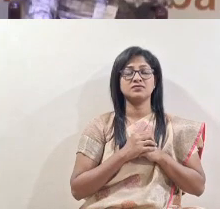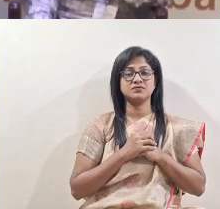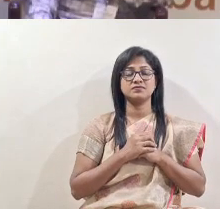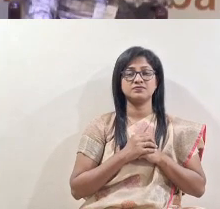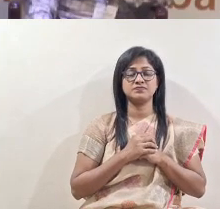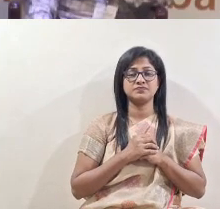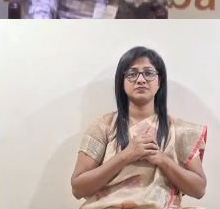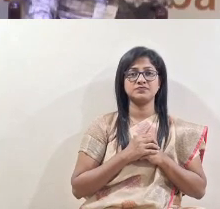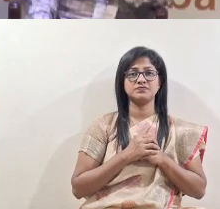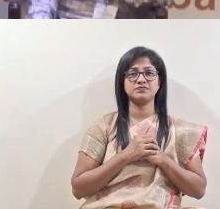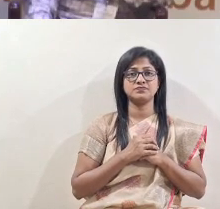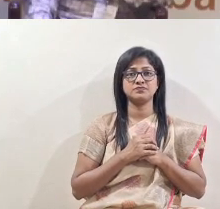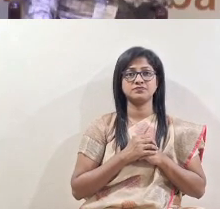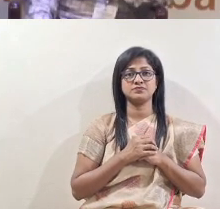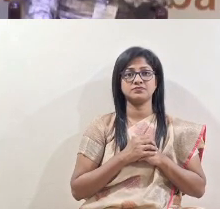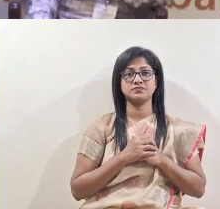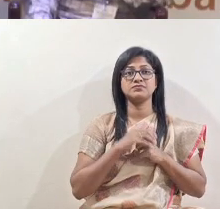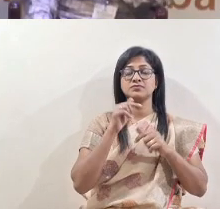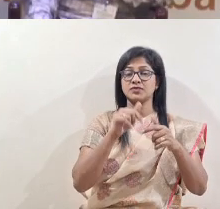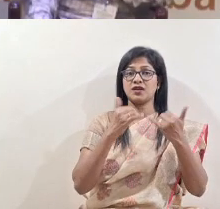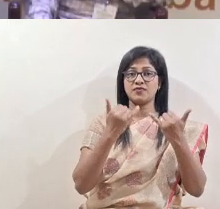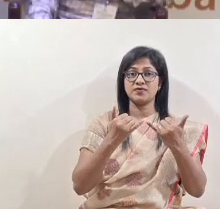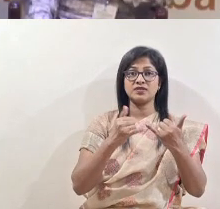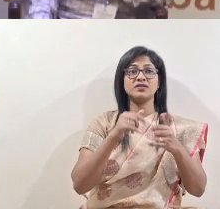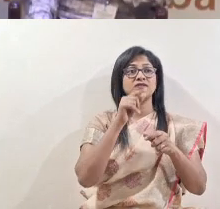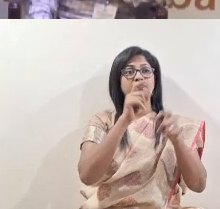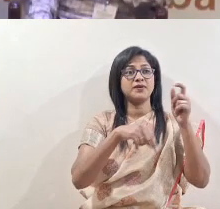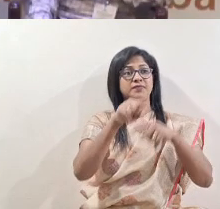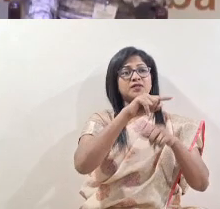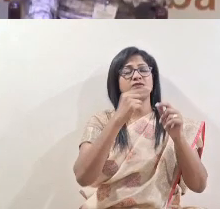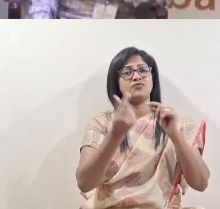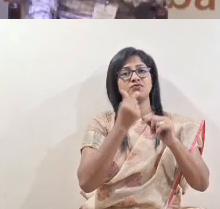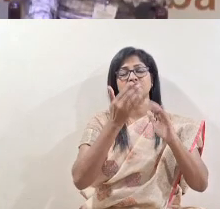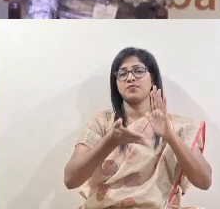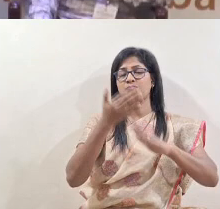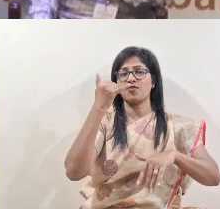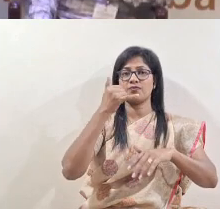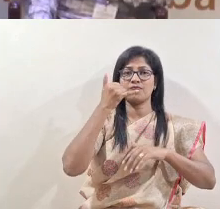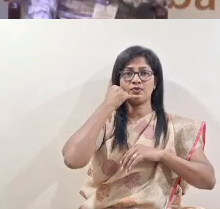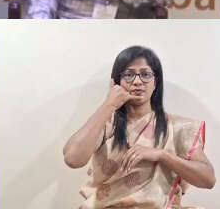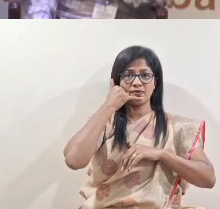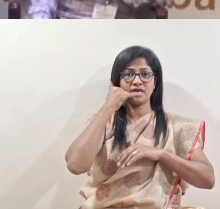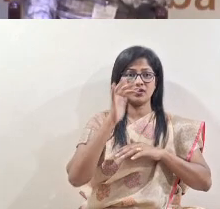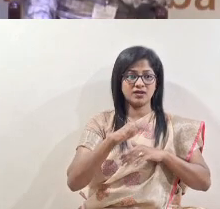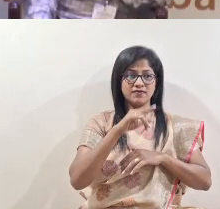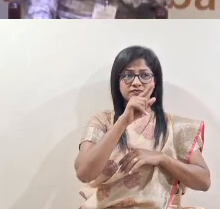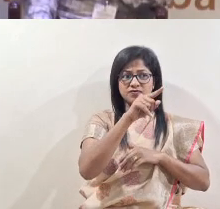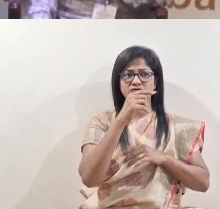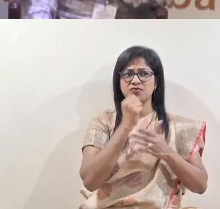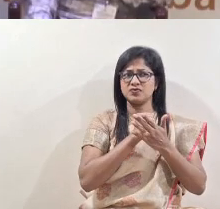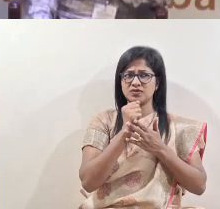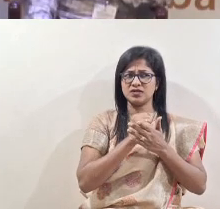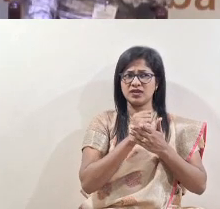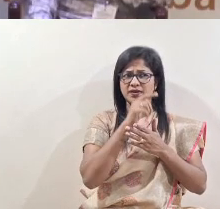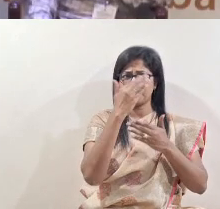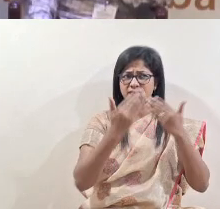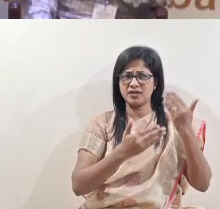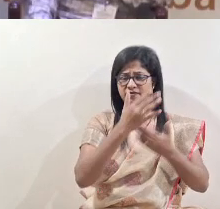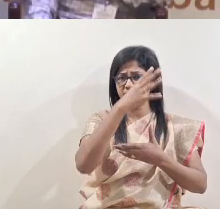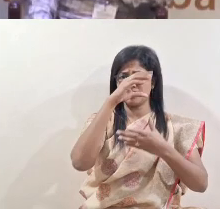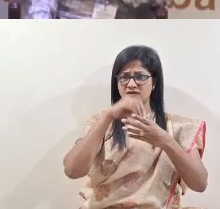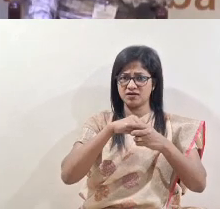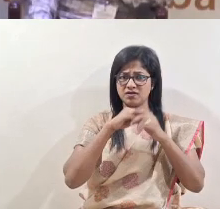are using a lot of cell phones, etc. Yes. Also, so did you take that behavior